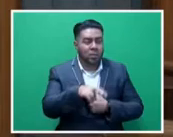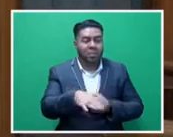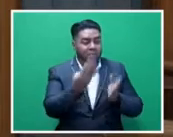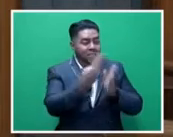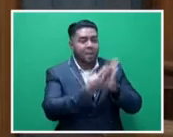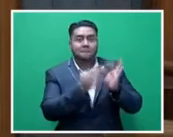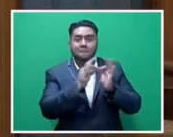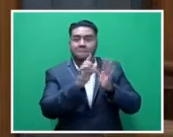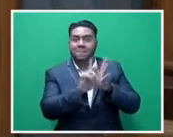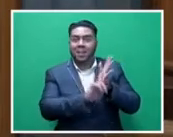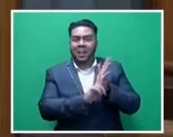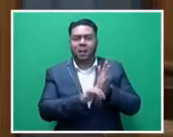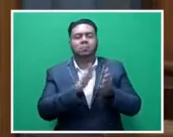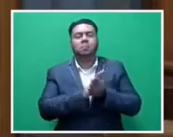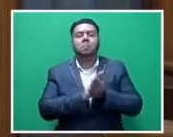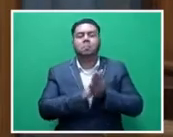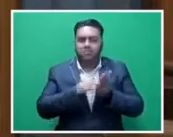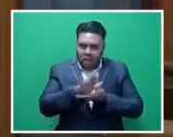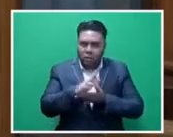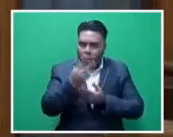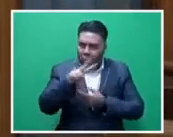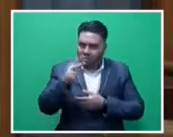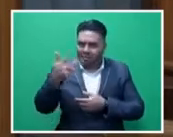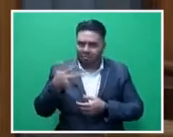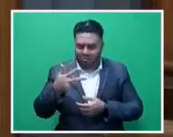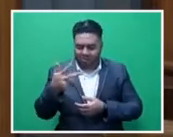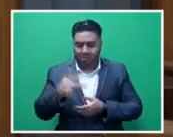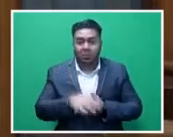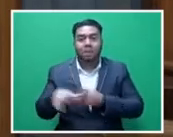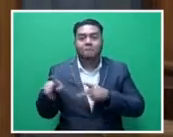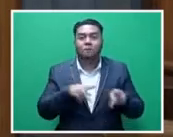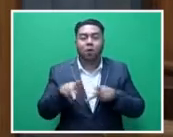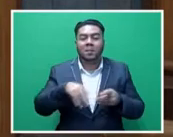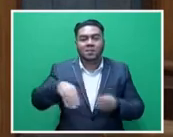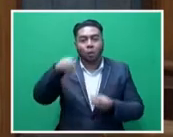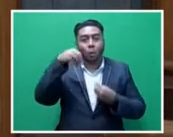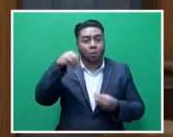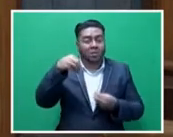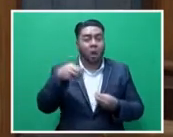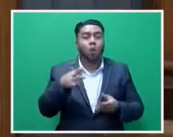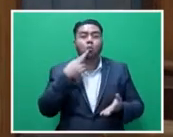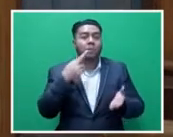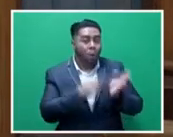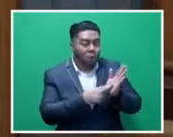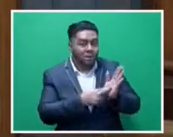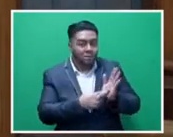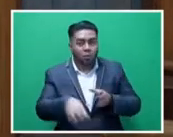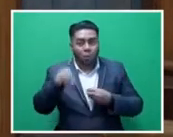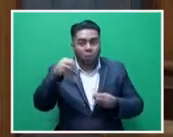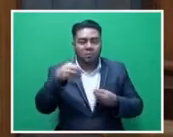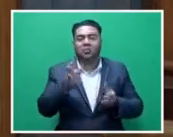bill was passed in 2018, and the performance audit report done by the Auditor General's Office was done